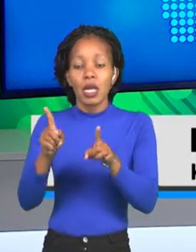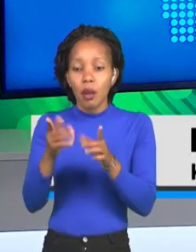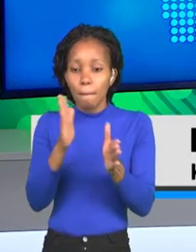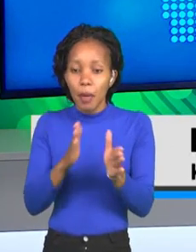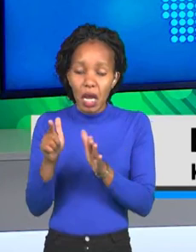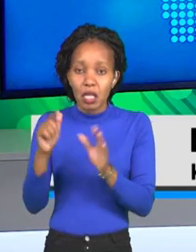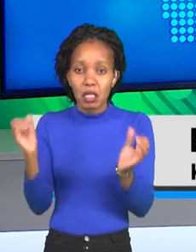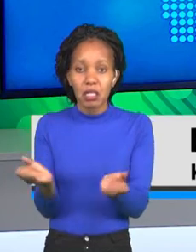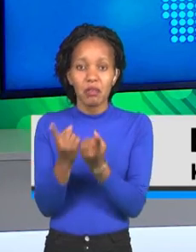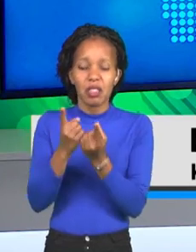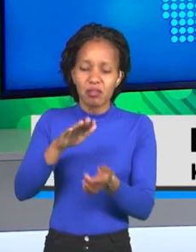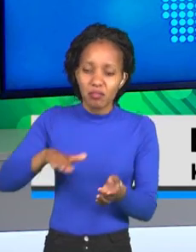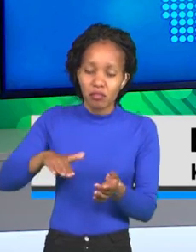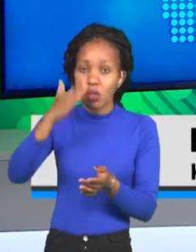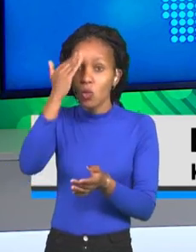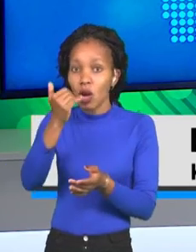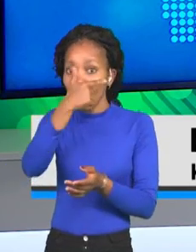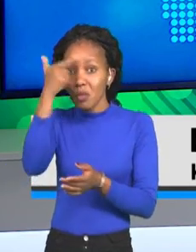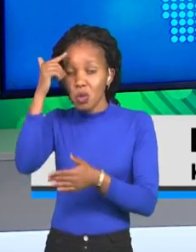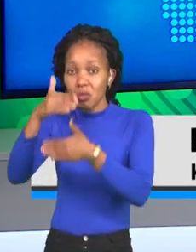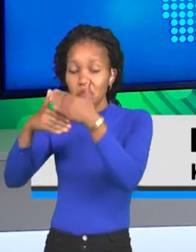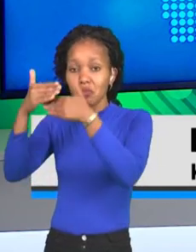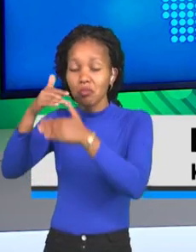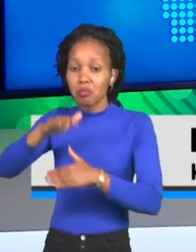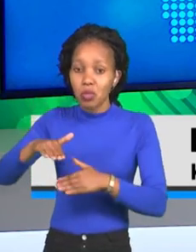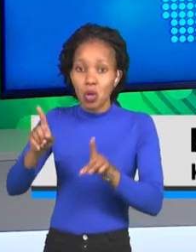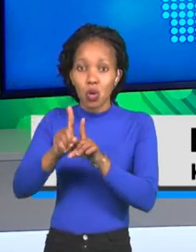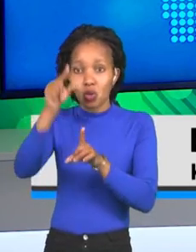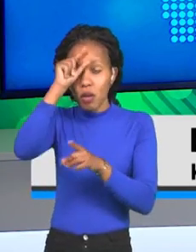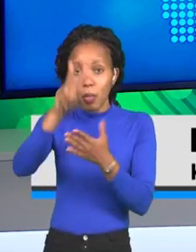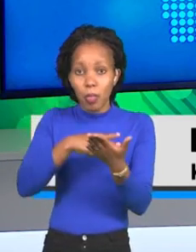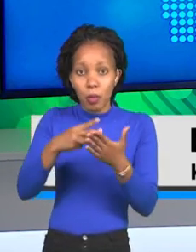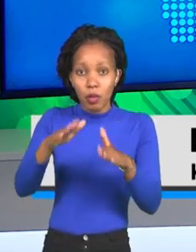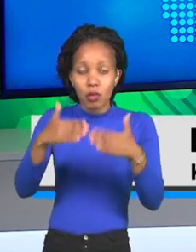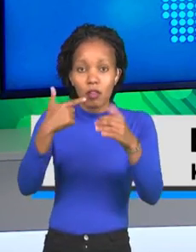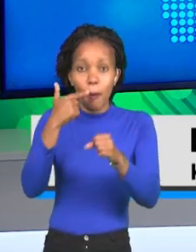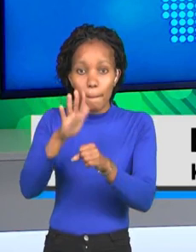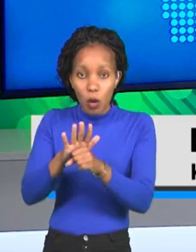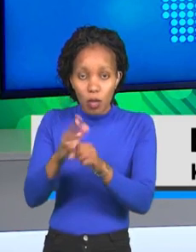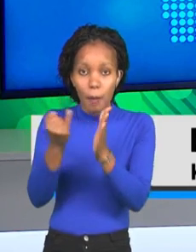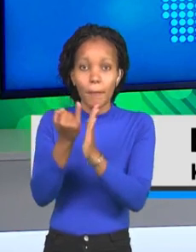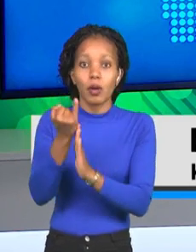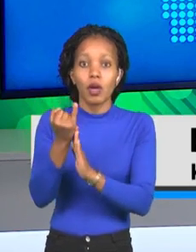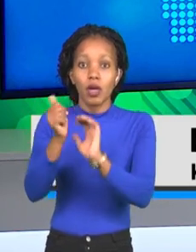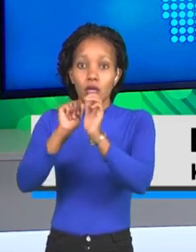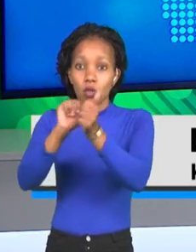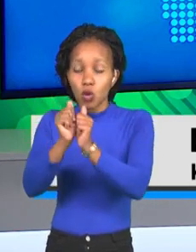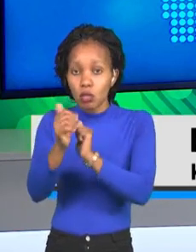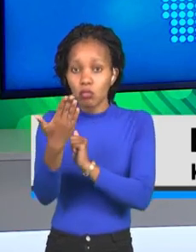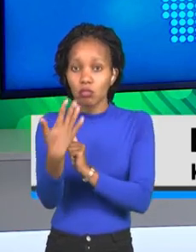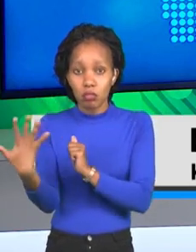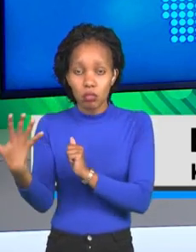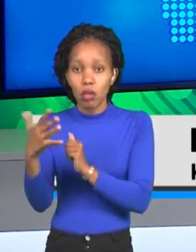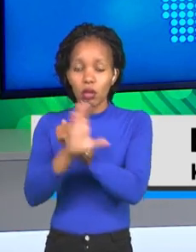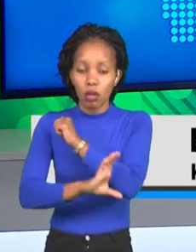for the event have stalled amid construction delays and the government's failure to deliver the promised upgrades to sports facilities in the